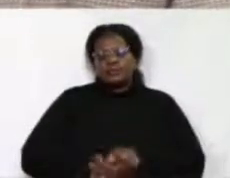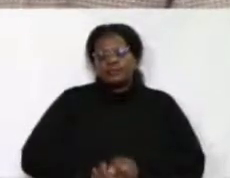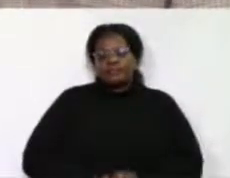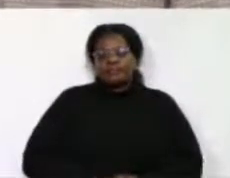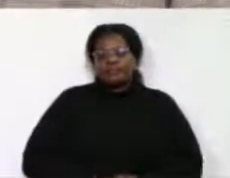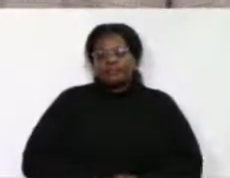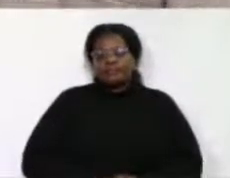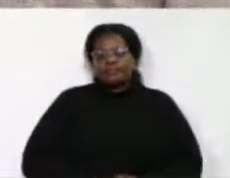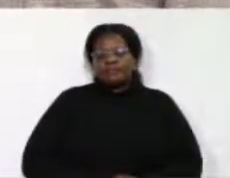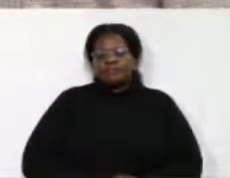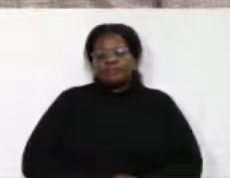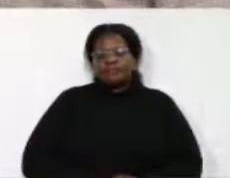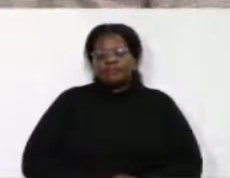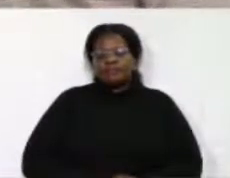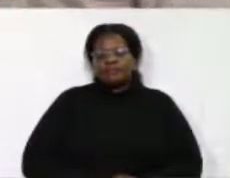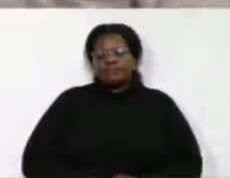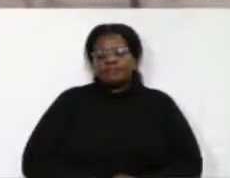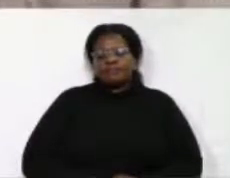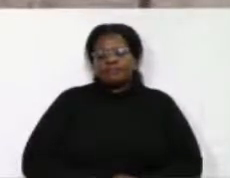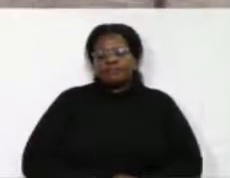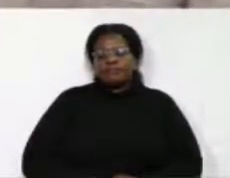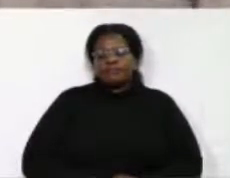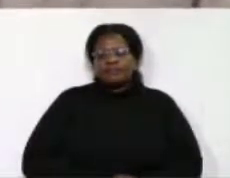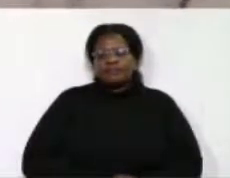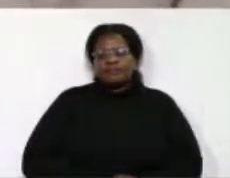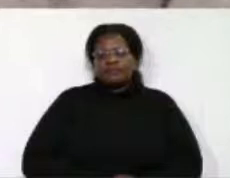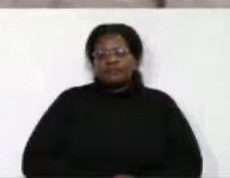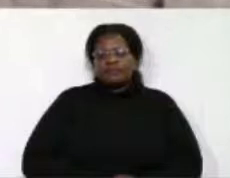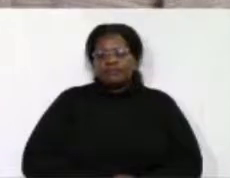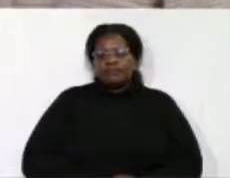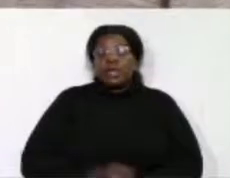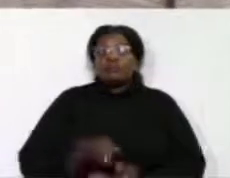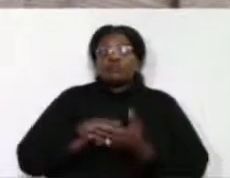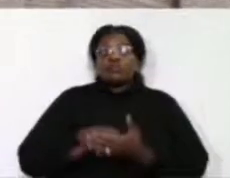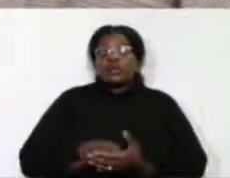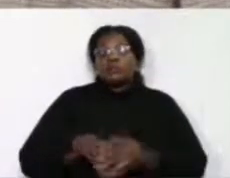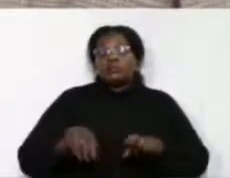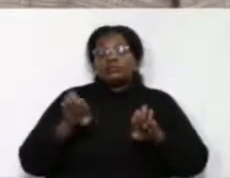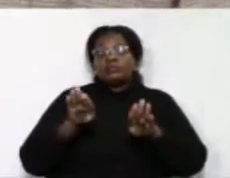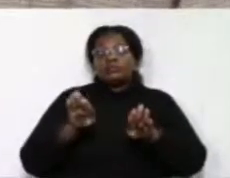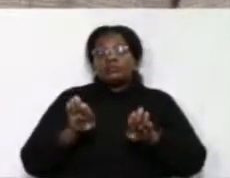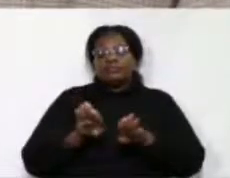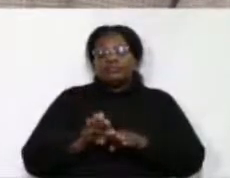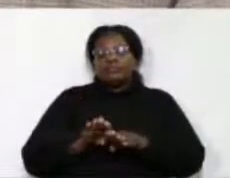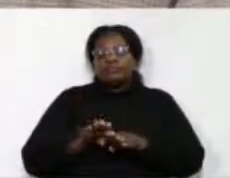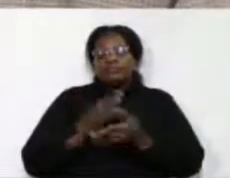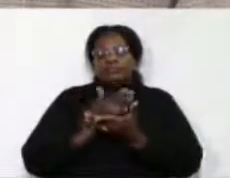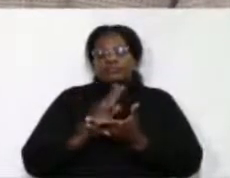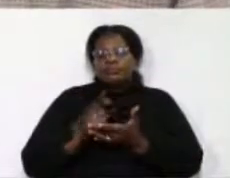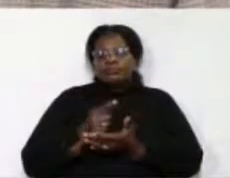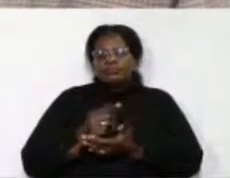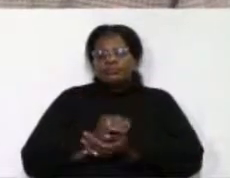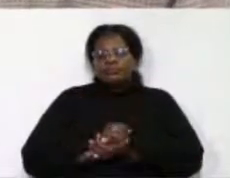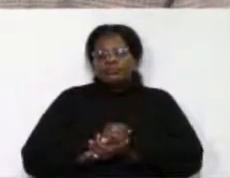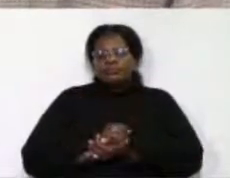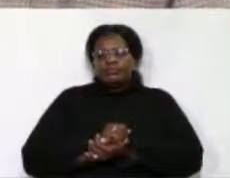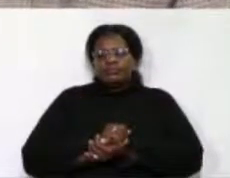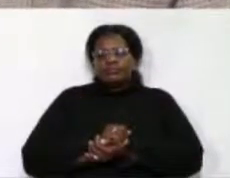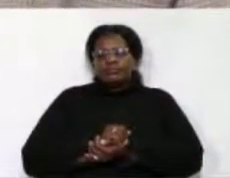kind of. I'm trying to think of something new to say, but I think basically, if it's the whole case of job